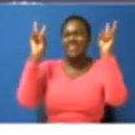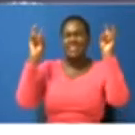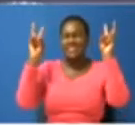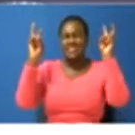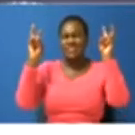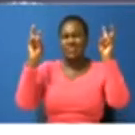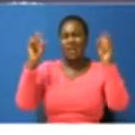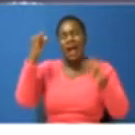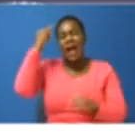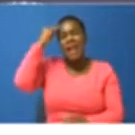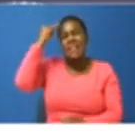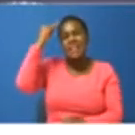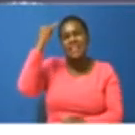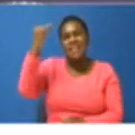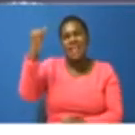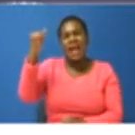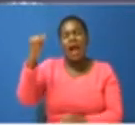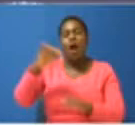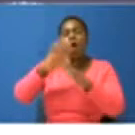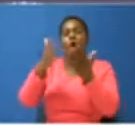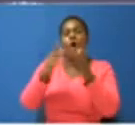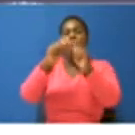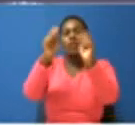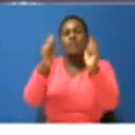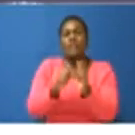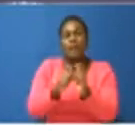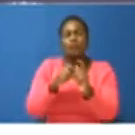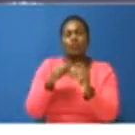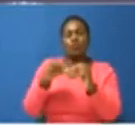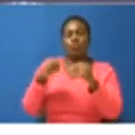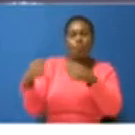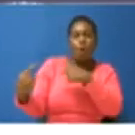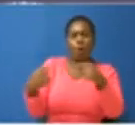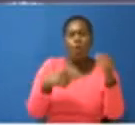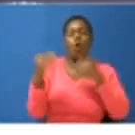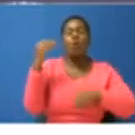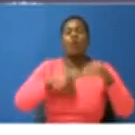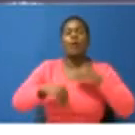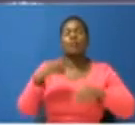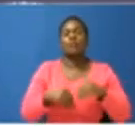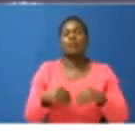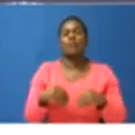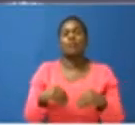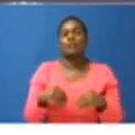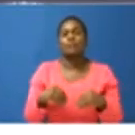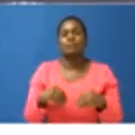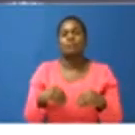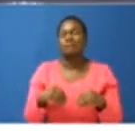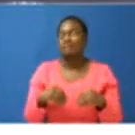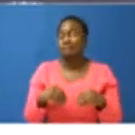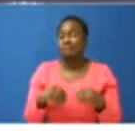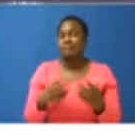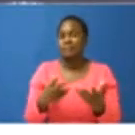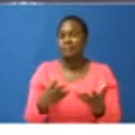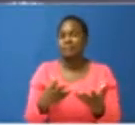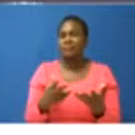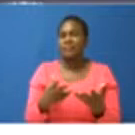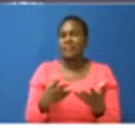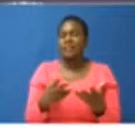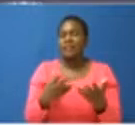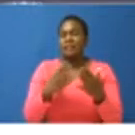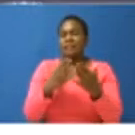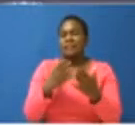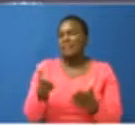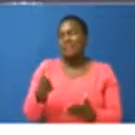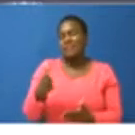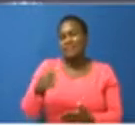me is her ideas about getting all tribes to fight corruption that bring everybody together then corruption is fought as a friend of mine who